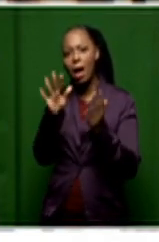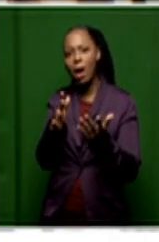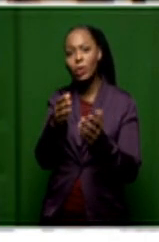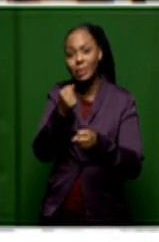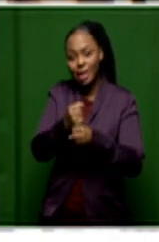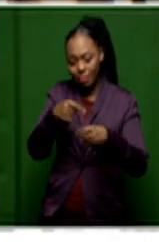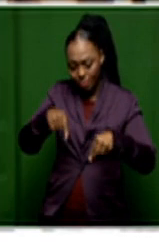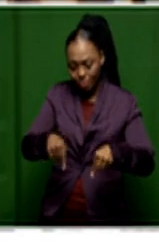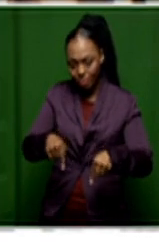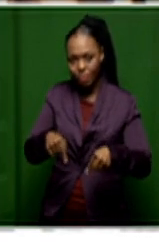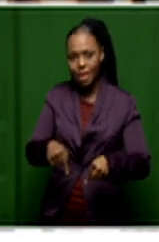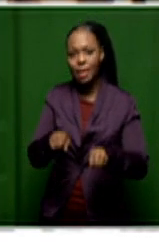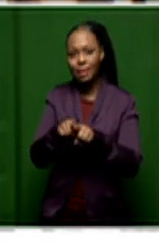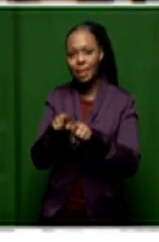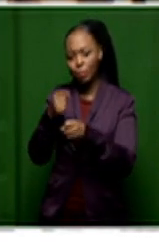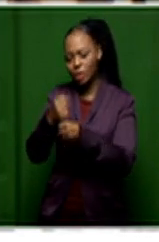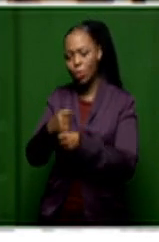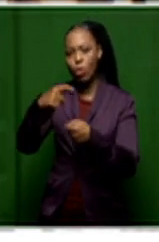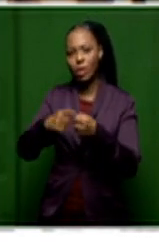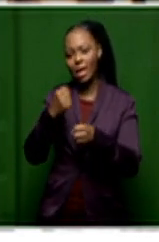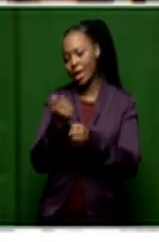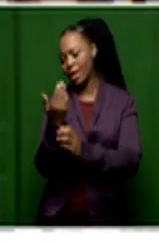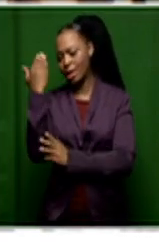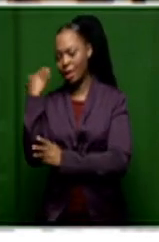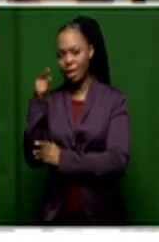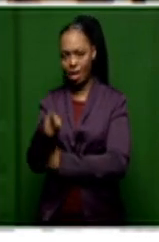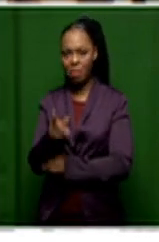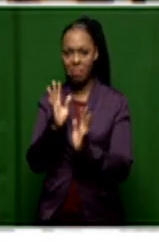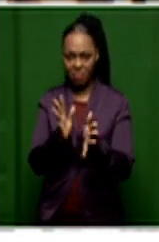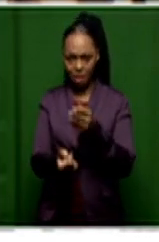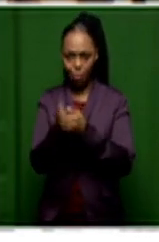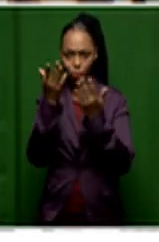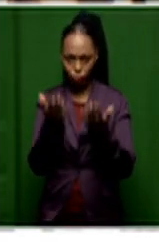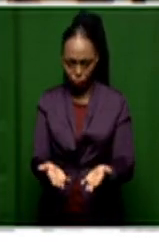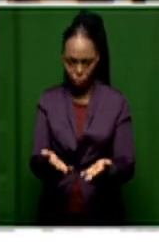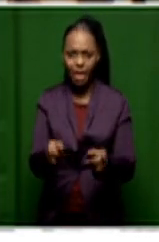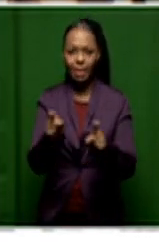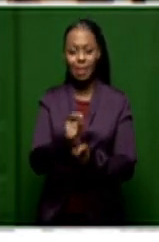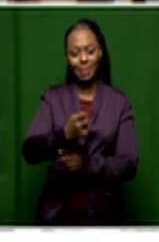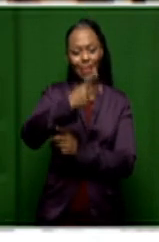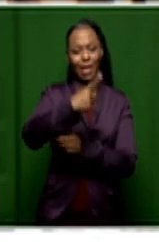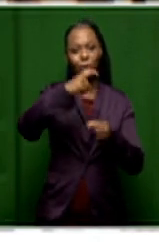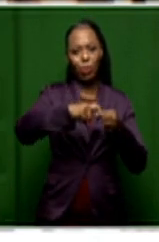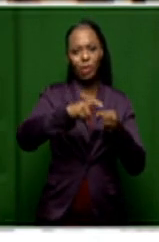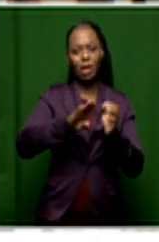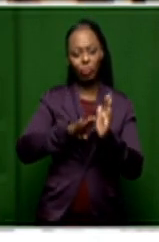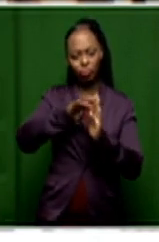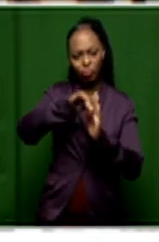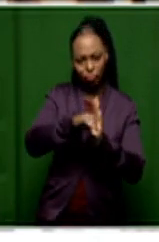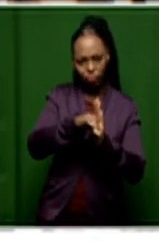this year versus the same quarter last year. And in that regard, even though in the second quarter we were down